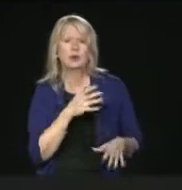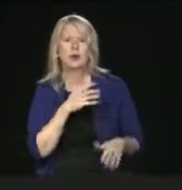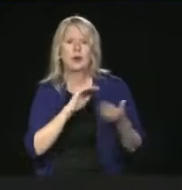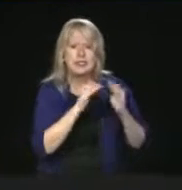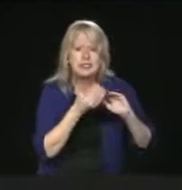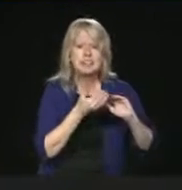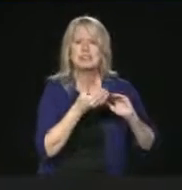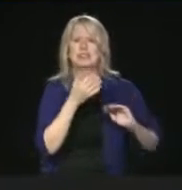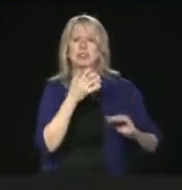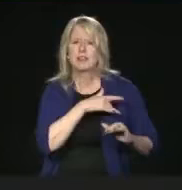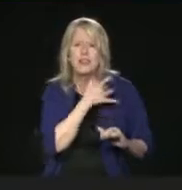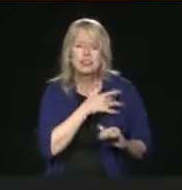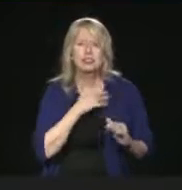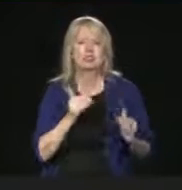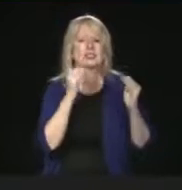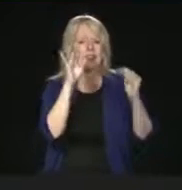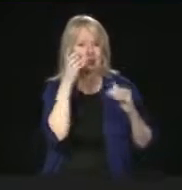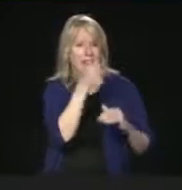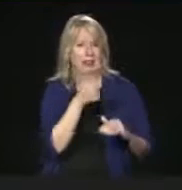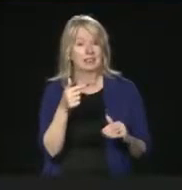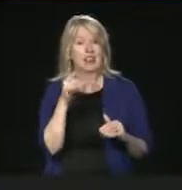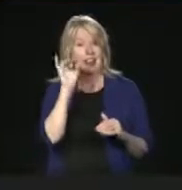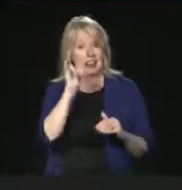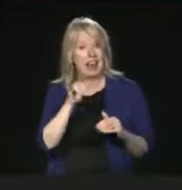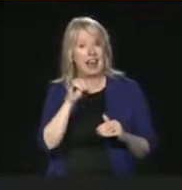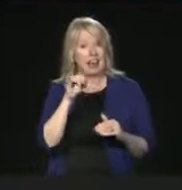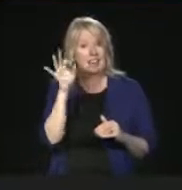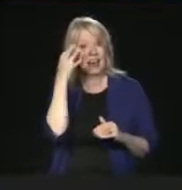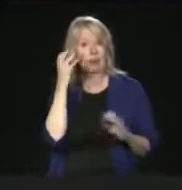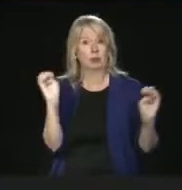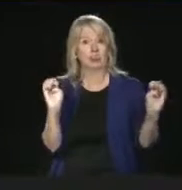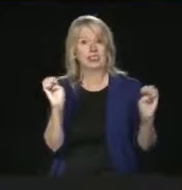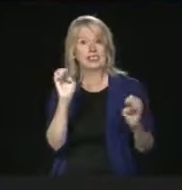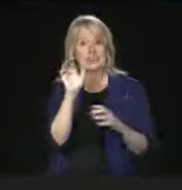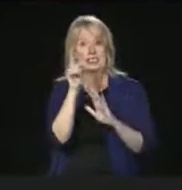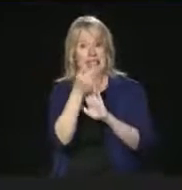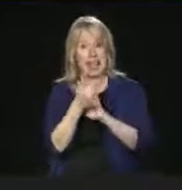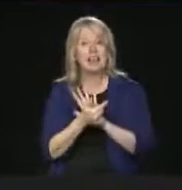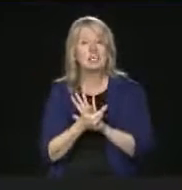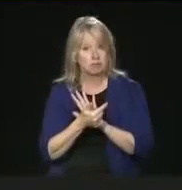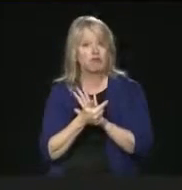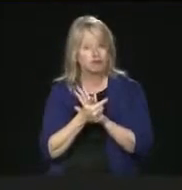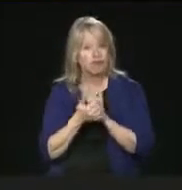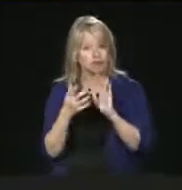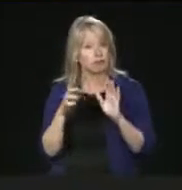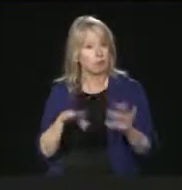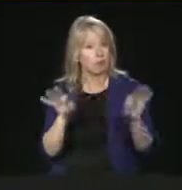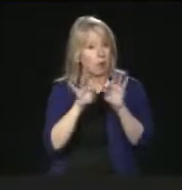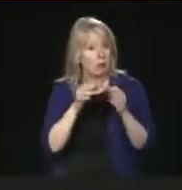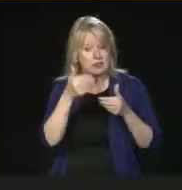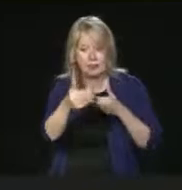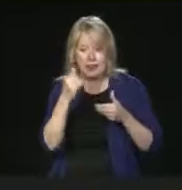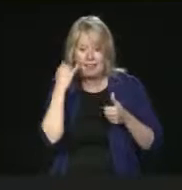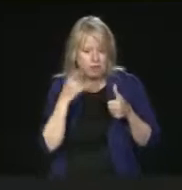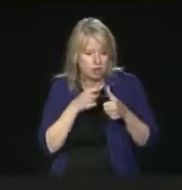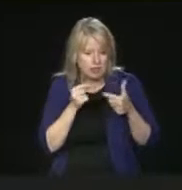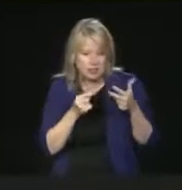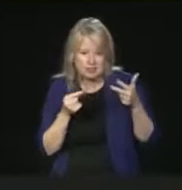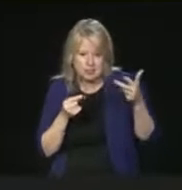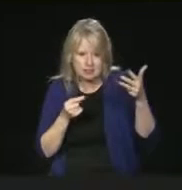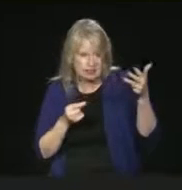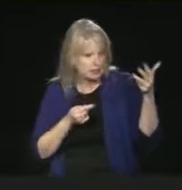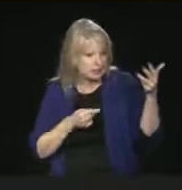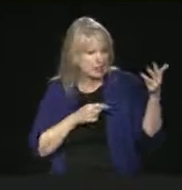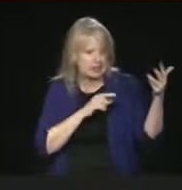Emergencies Act is a significant step that can and should be taken when we've exhausted all other steps at